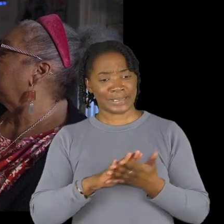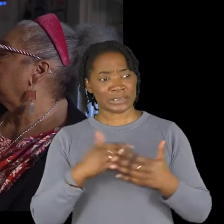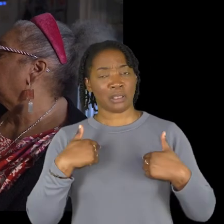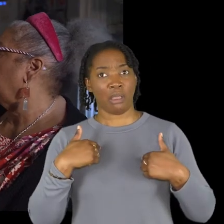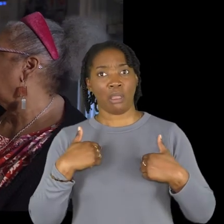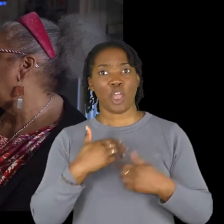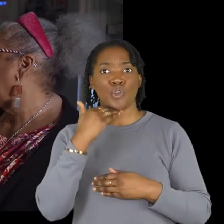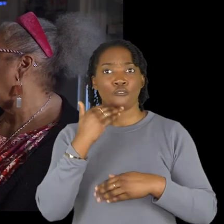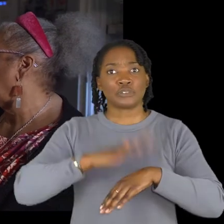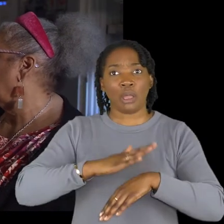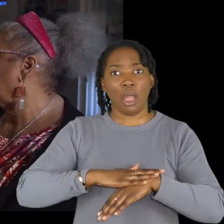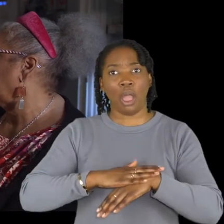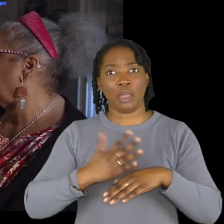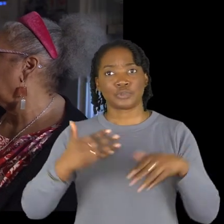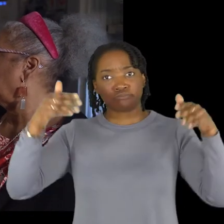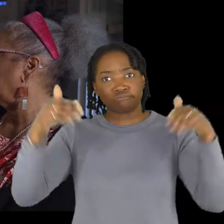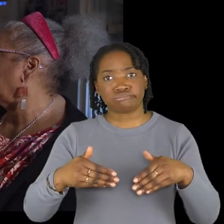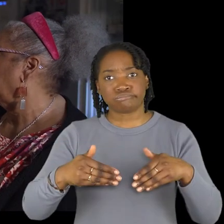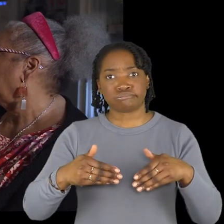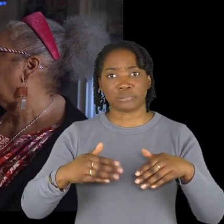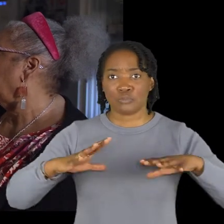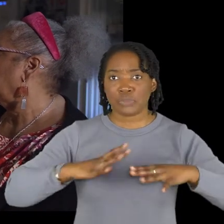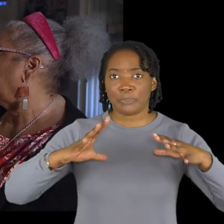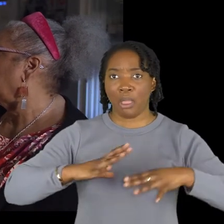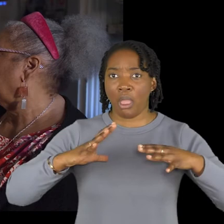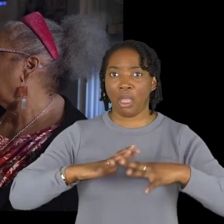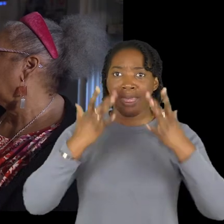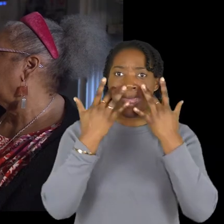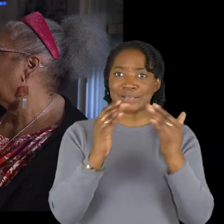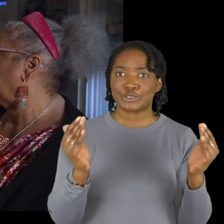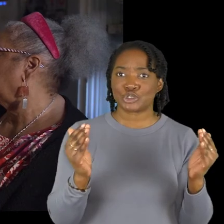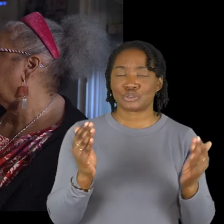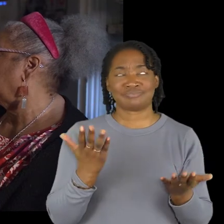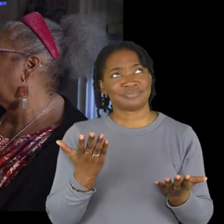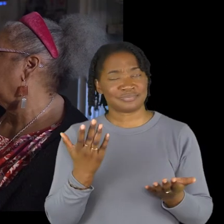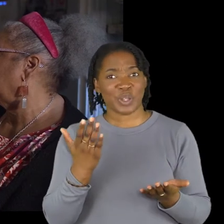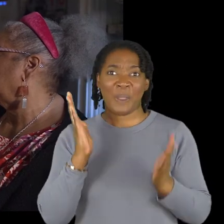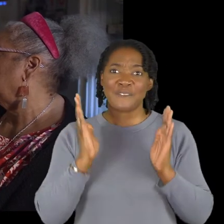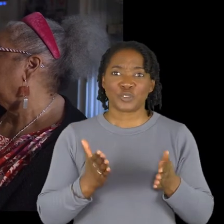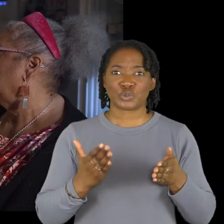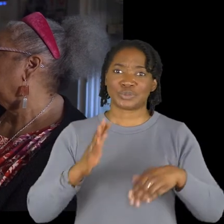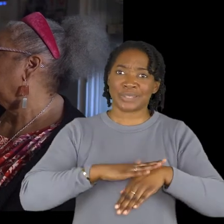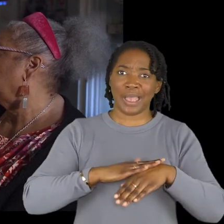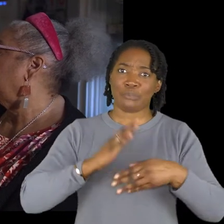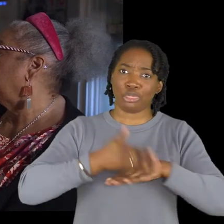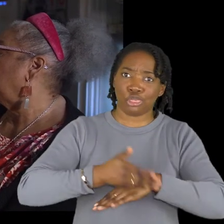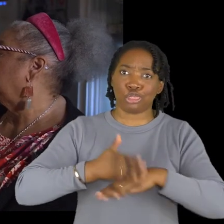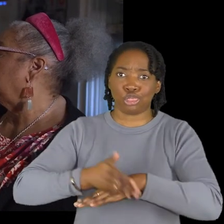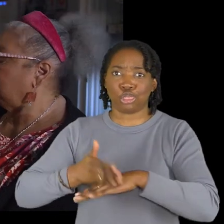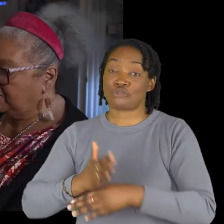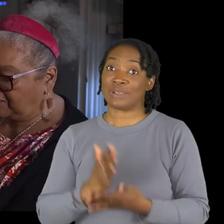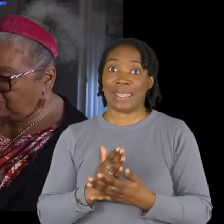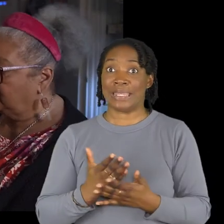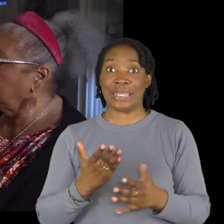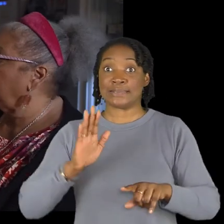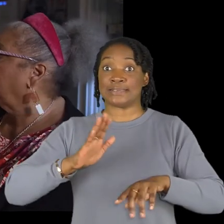that I had the proper time to work on an exhibition. Uh-huh. You generally have to work on an exhibition, you know, really quickly.